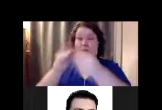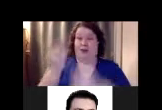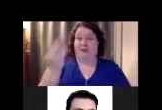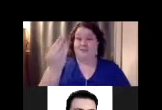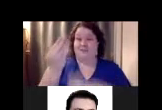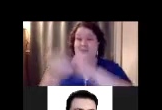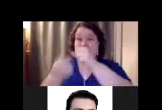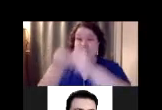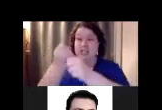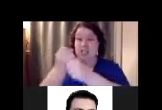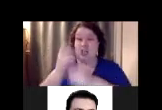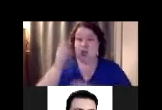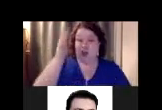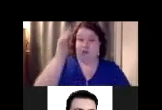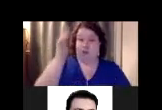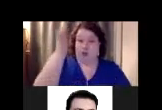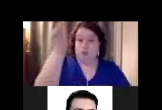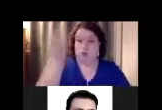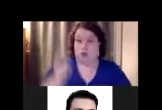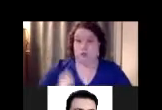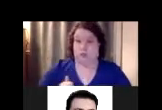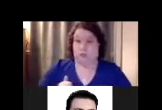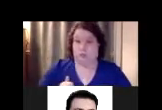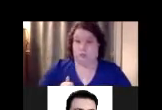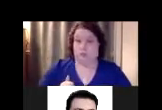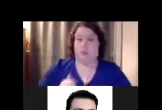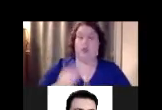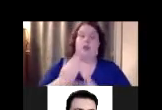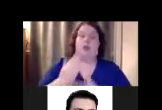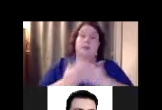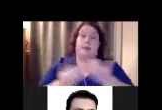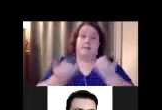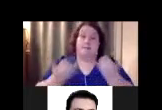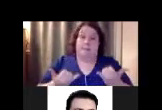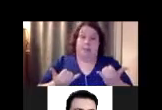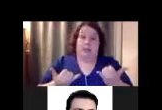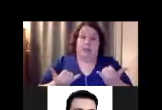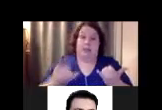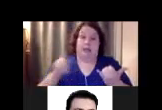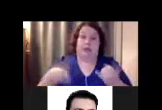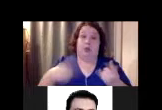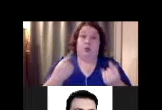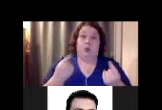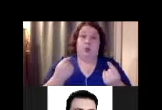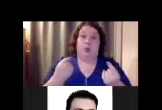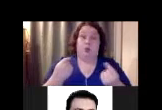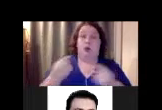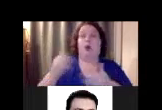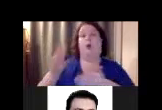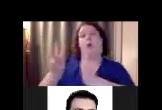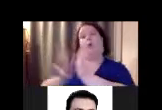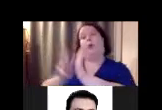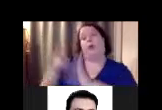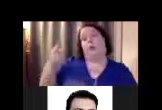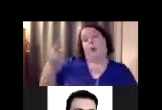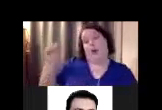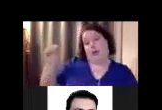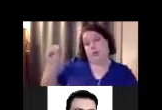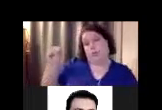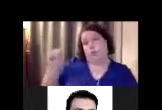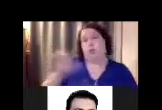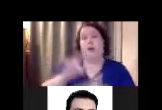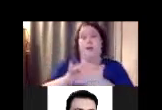this committee is some of those immediate priorities become Waco High School, addressing the middle schools at Carver, Indian Springs, and